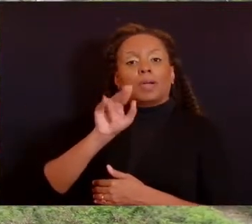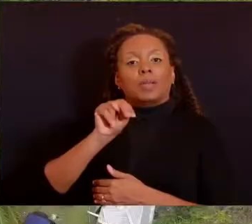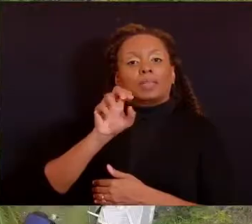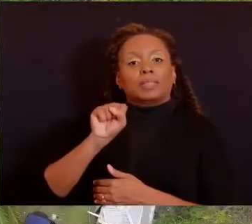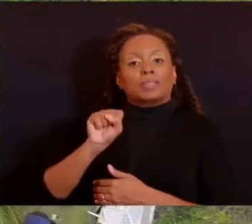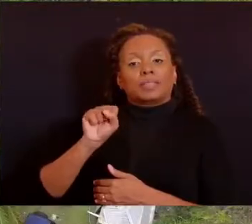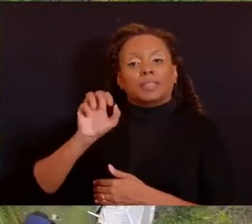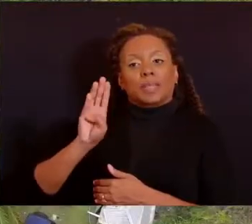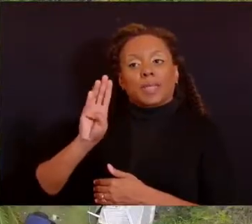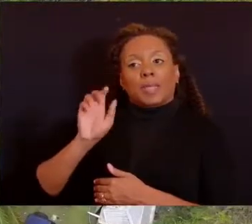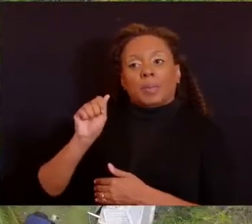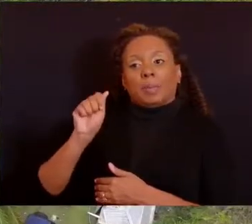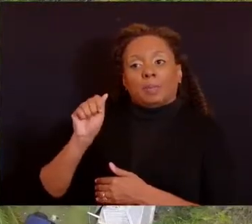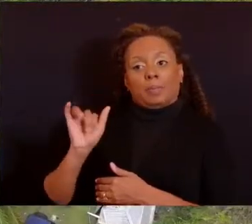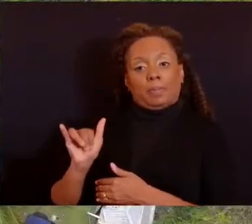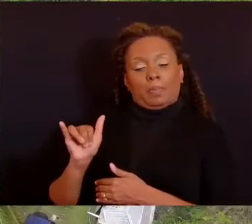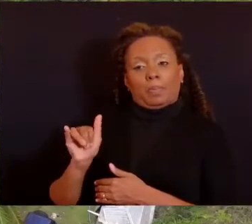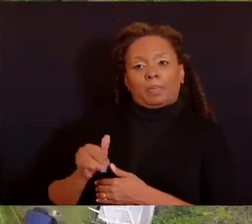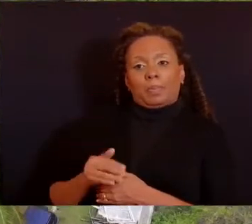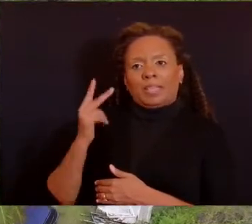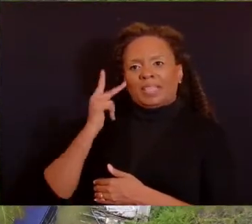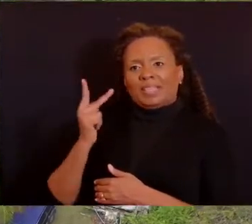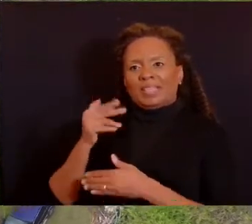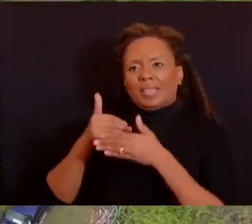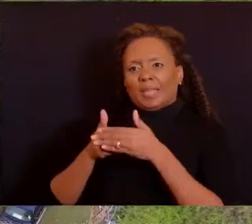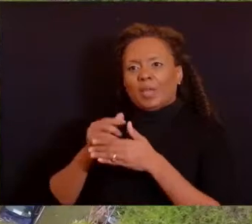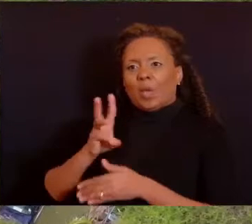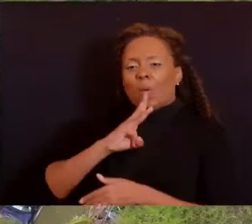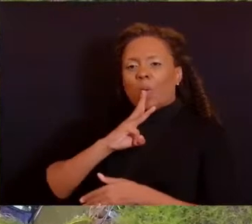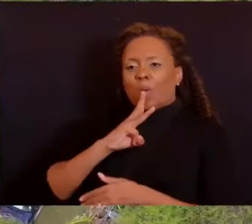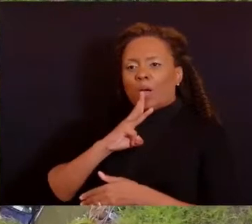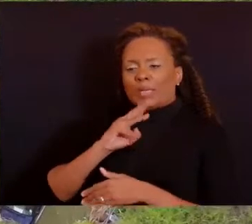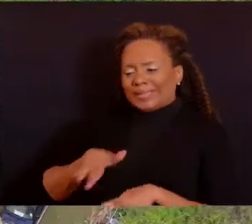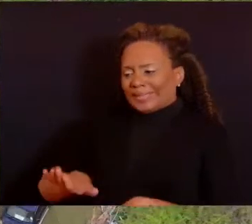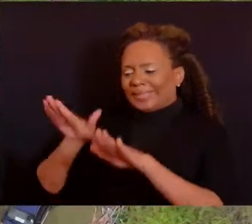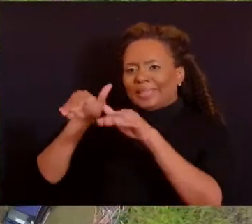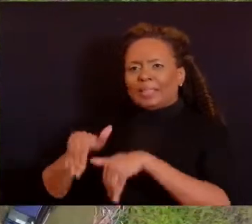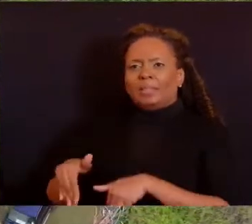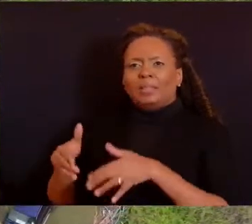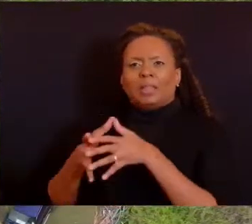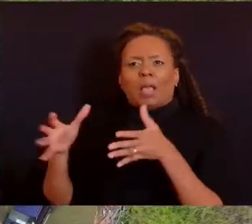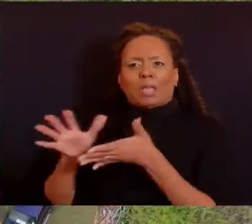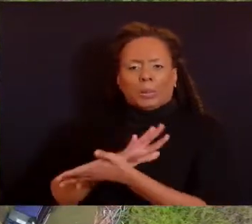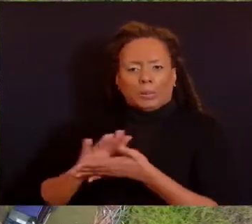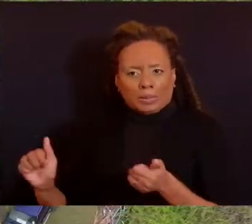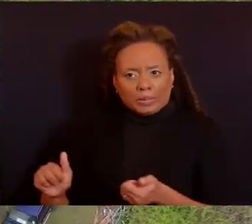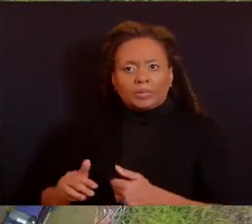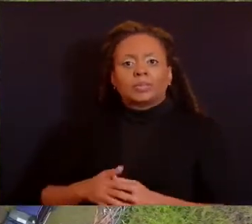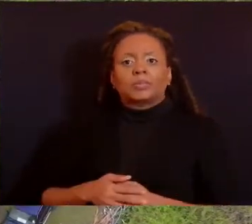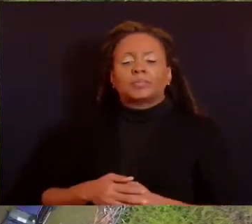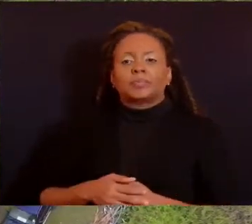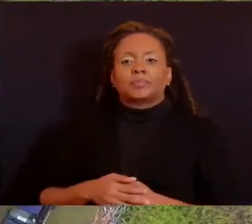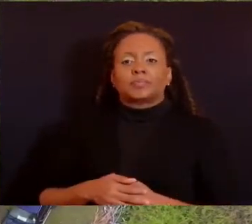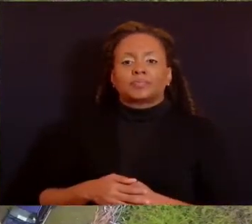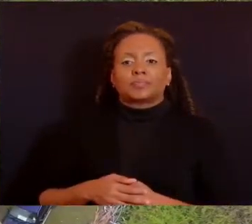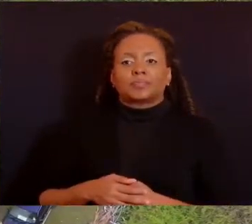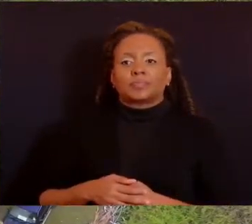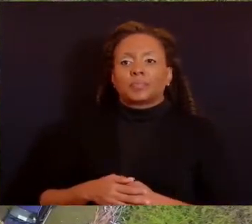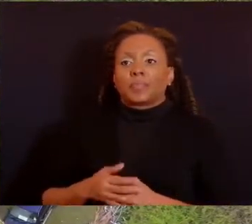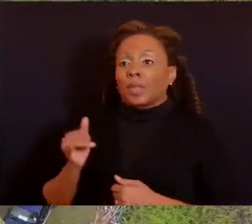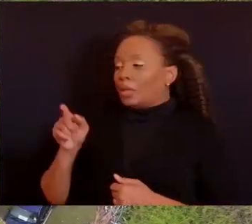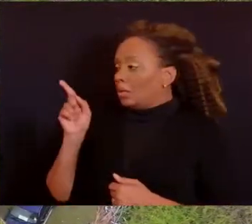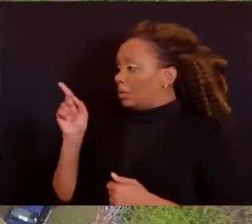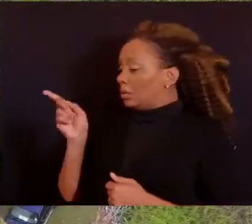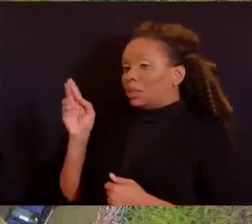right opposite the water, there was serious damage there in Martins Bay. And we moved from Martins Bay to Zores. What you're actually looking